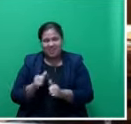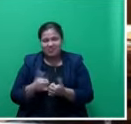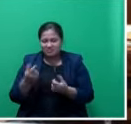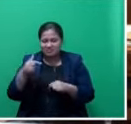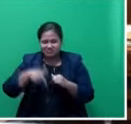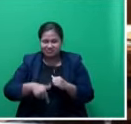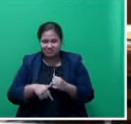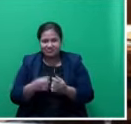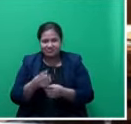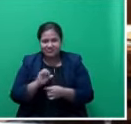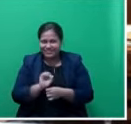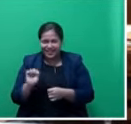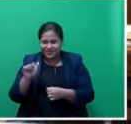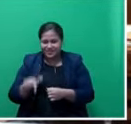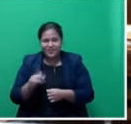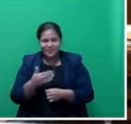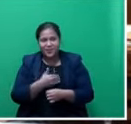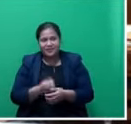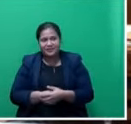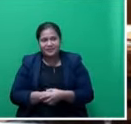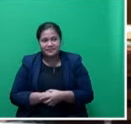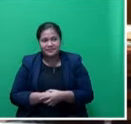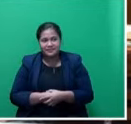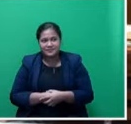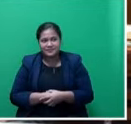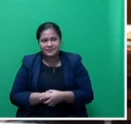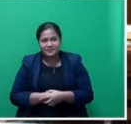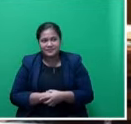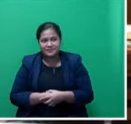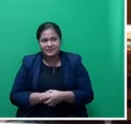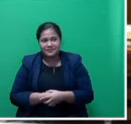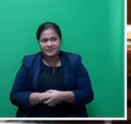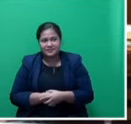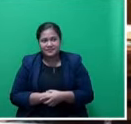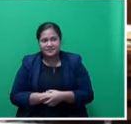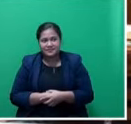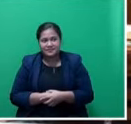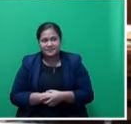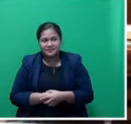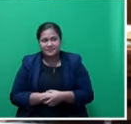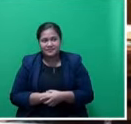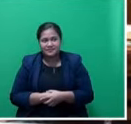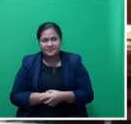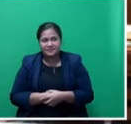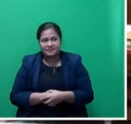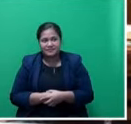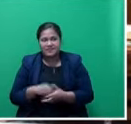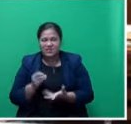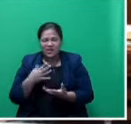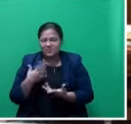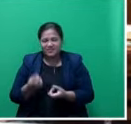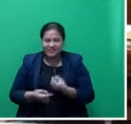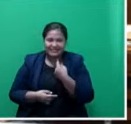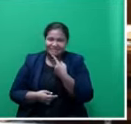statement this morning, sir. So I'm just kind of throwing this in